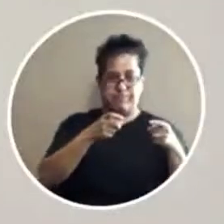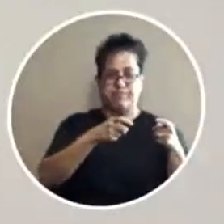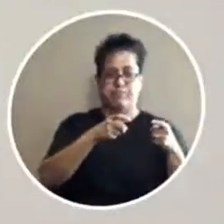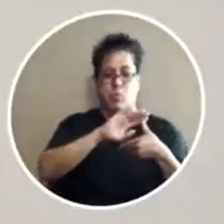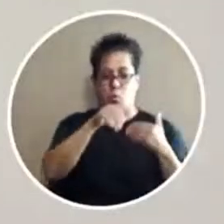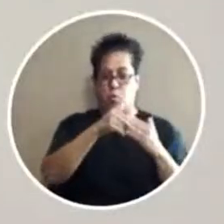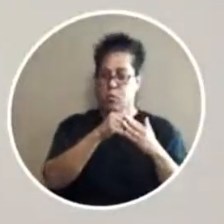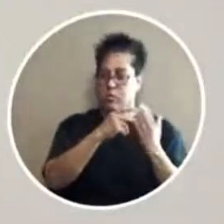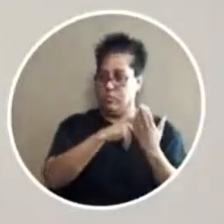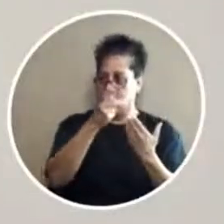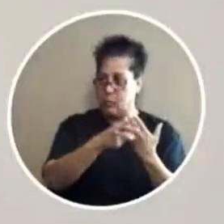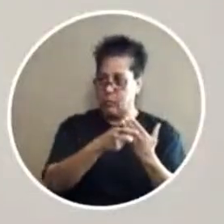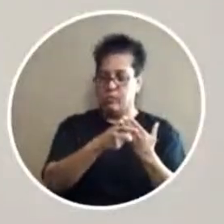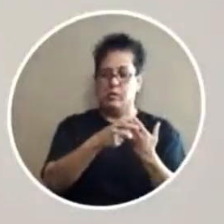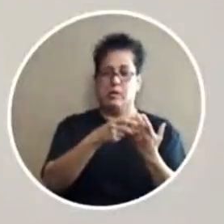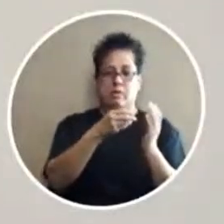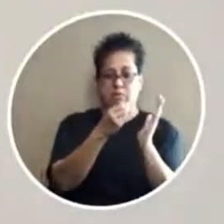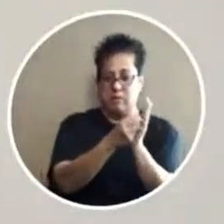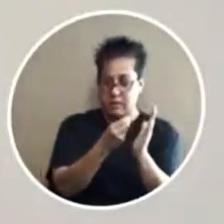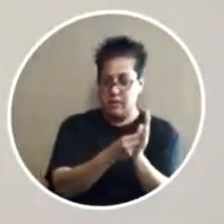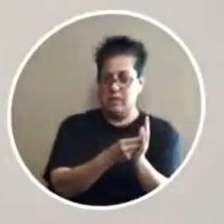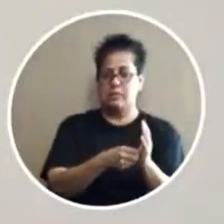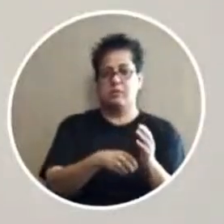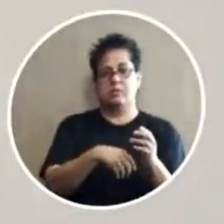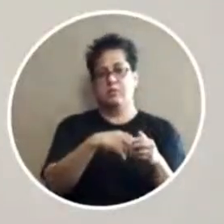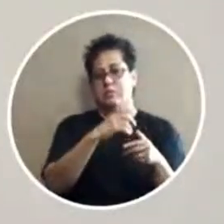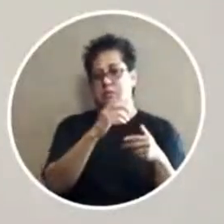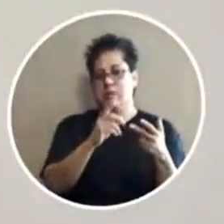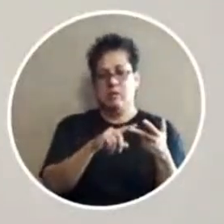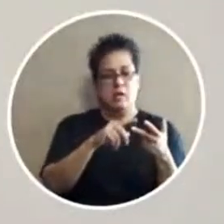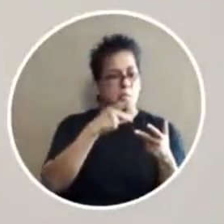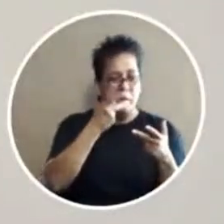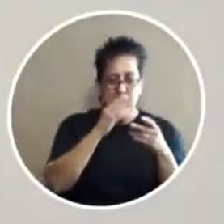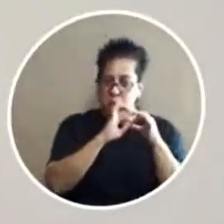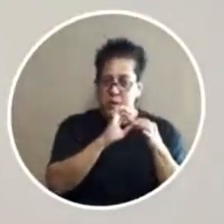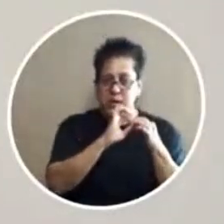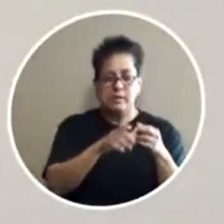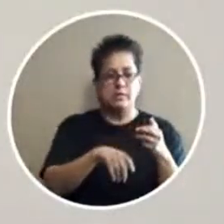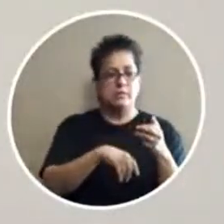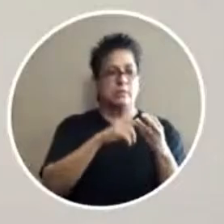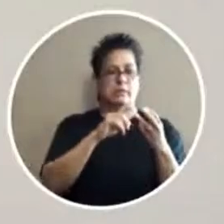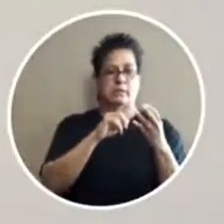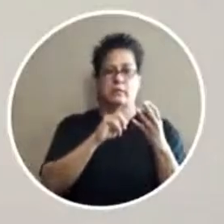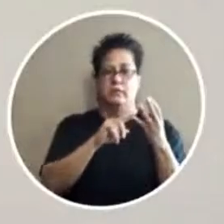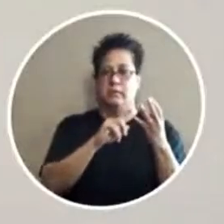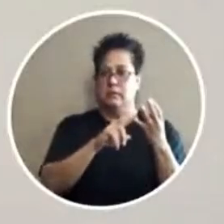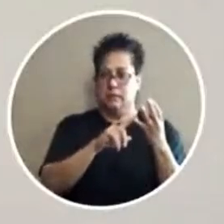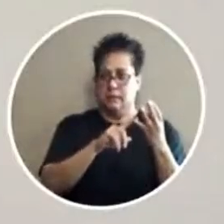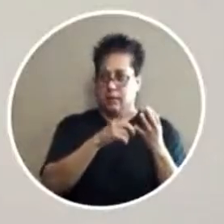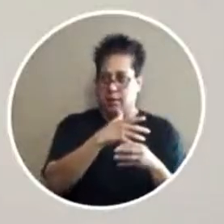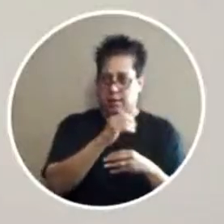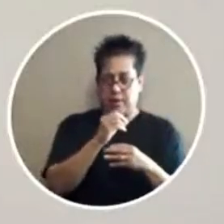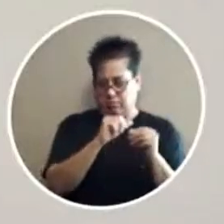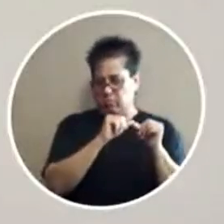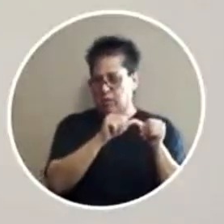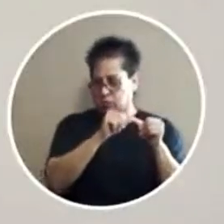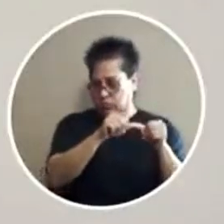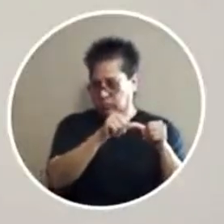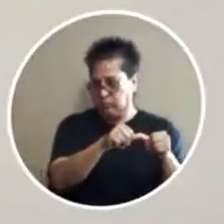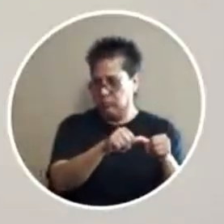all the programs, finances, public relations, relationships with the public on an ongoing